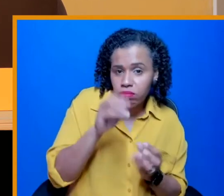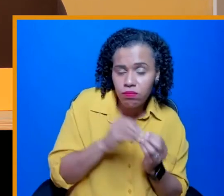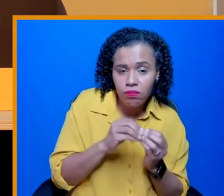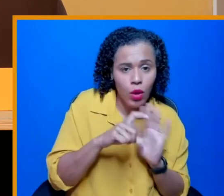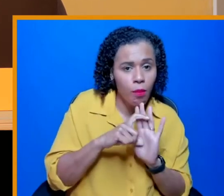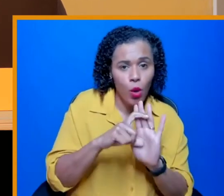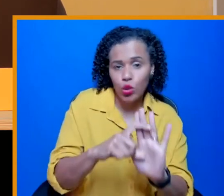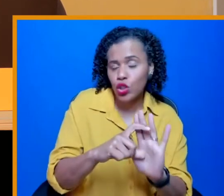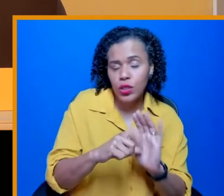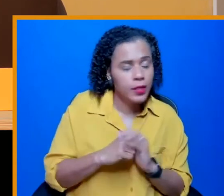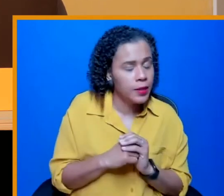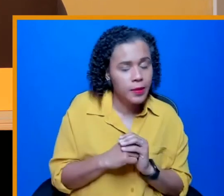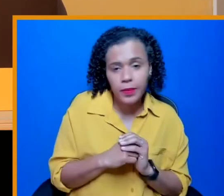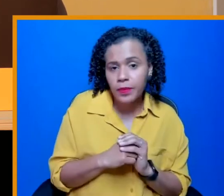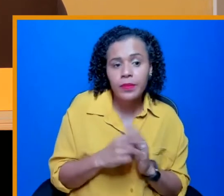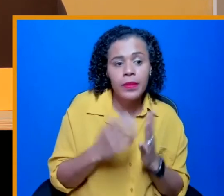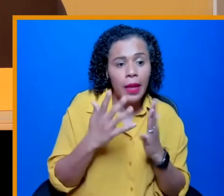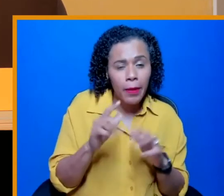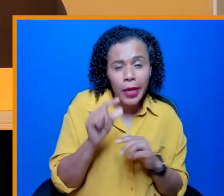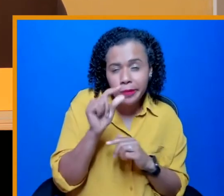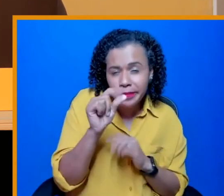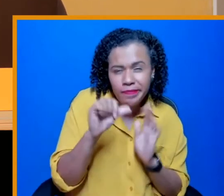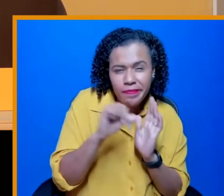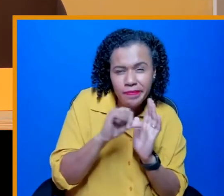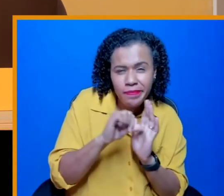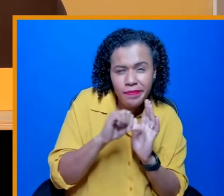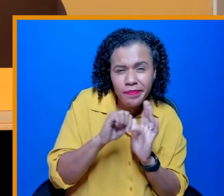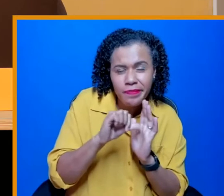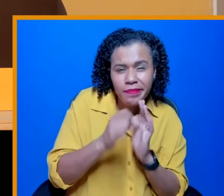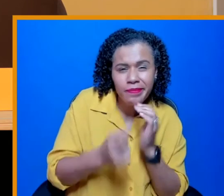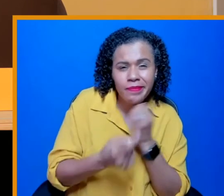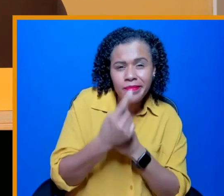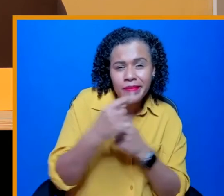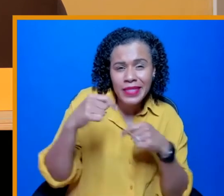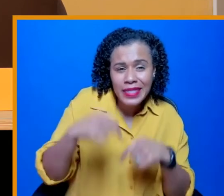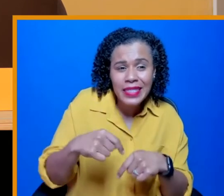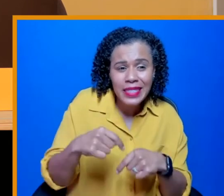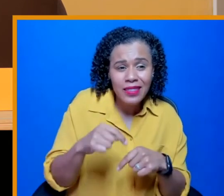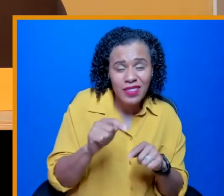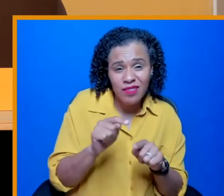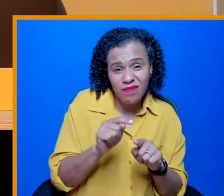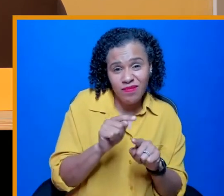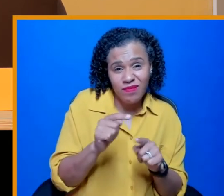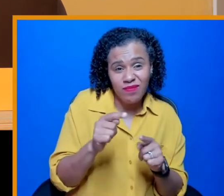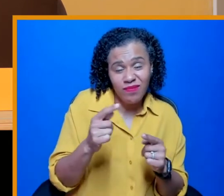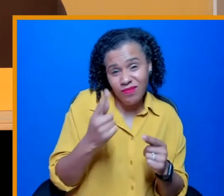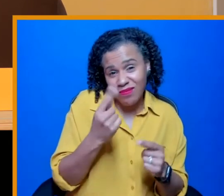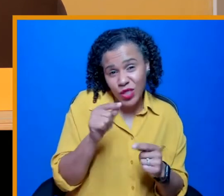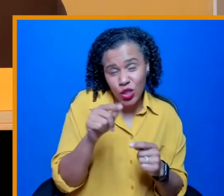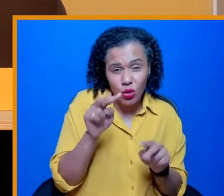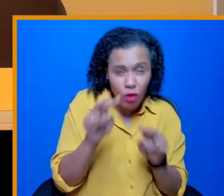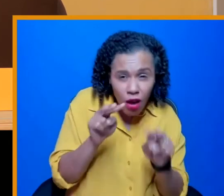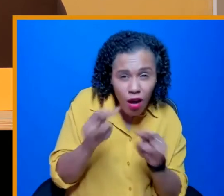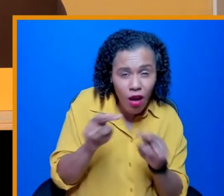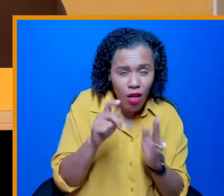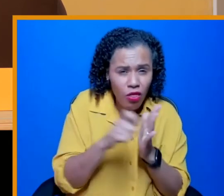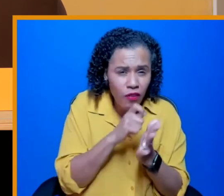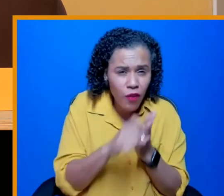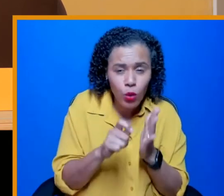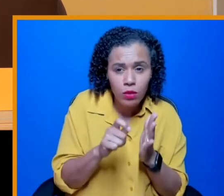stated. There has been a small hiccup at this end, as those of you who have been observing the vote for the Amendment